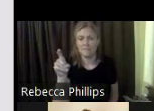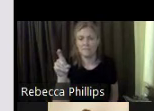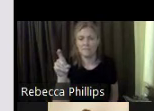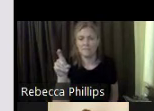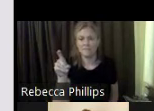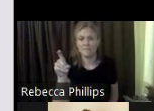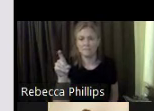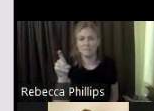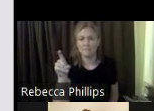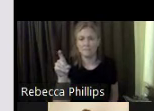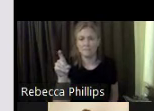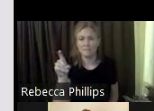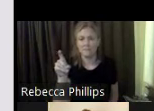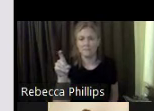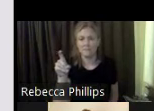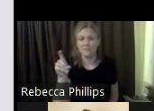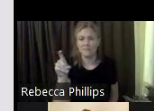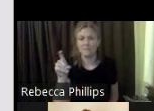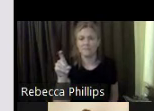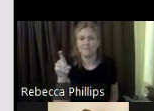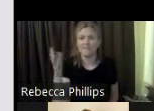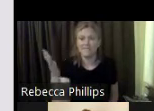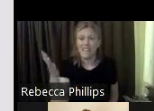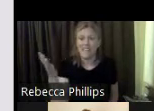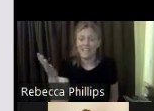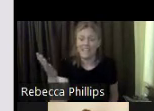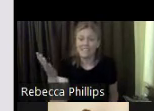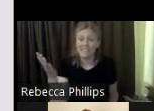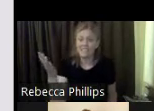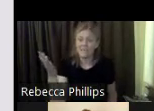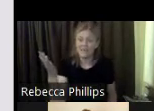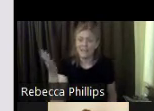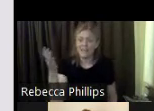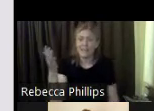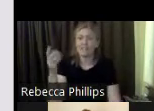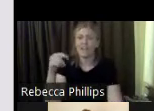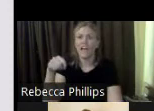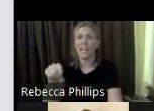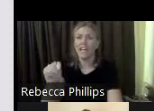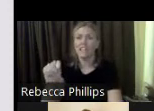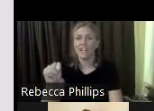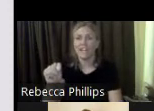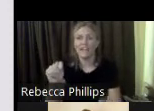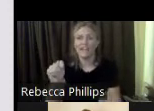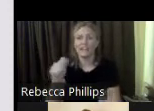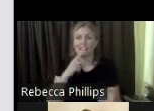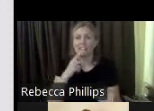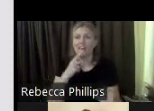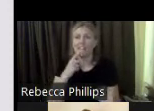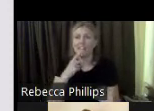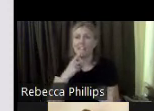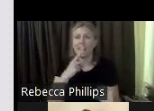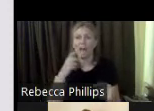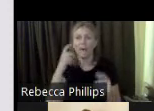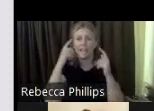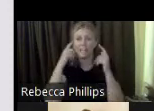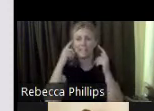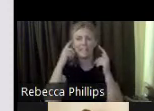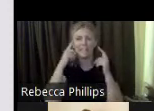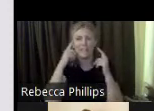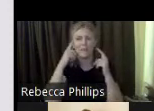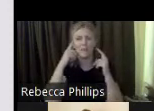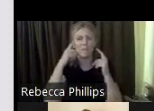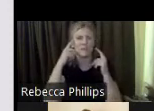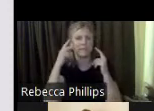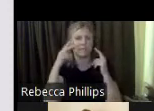They sound very logical if you think about it. It is, and that's what I try to tell, like how I see